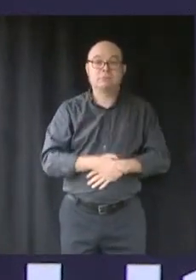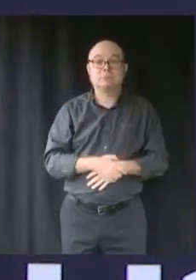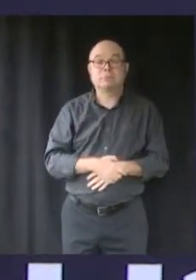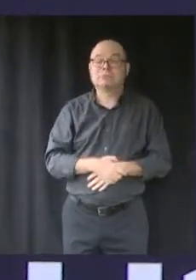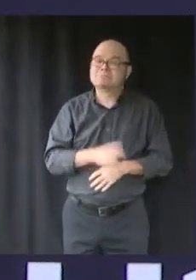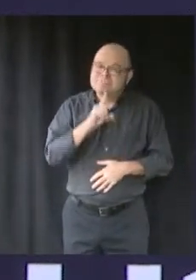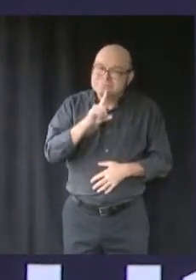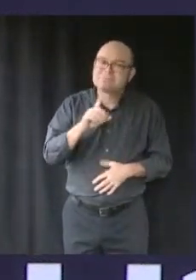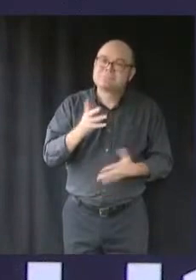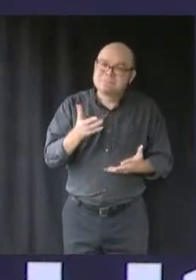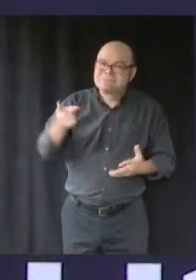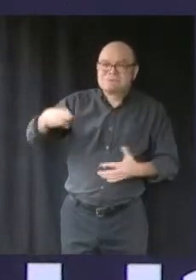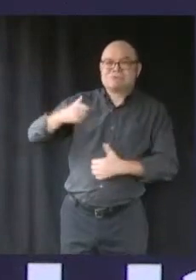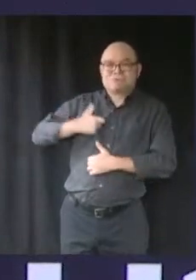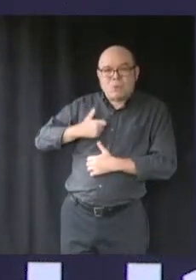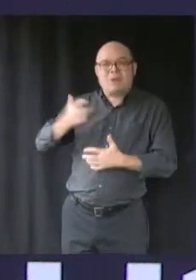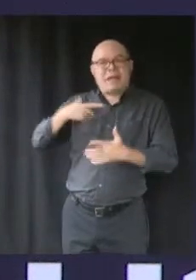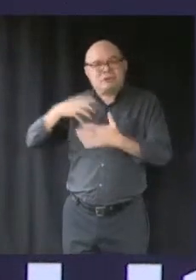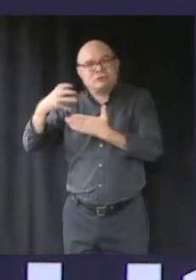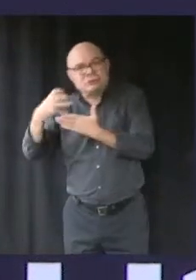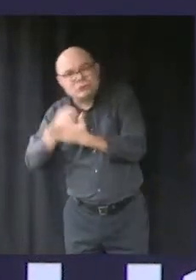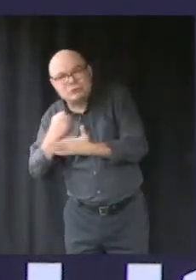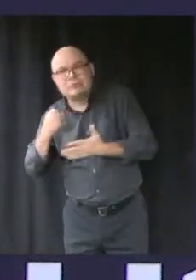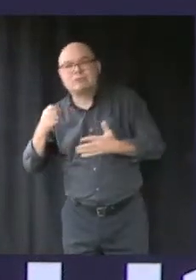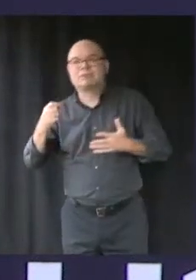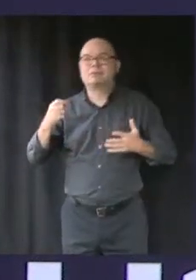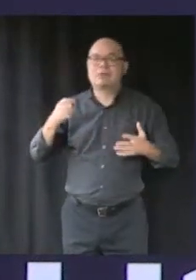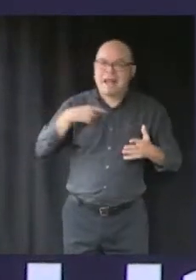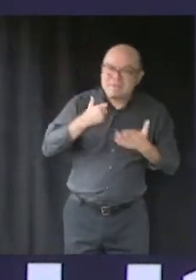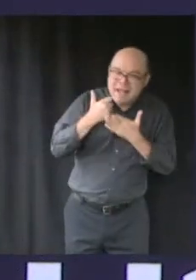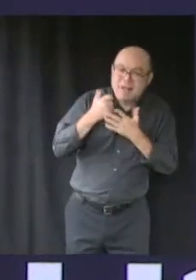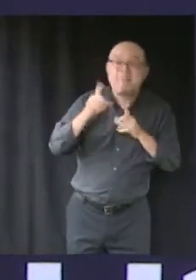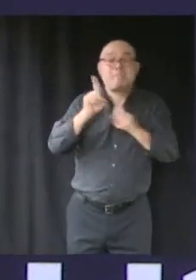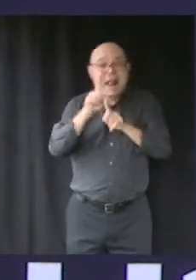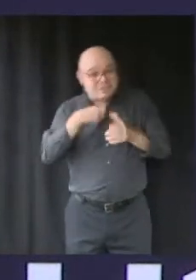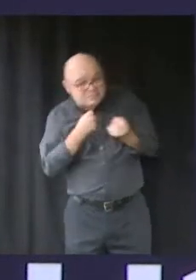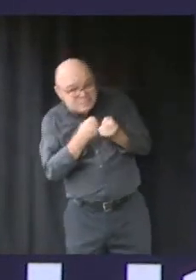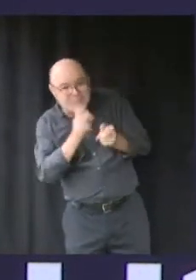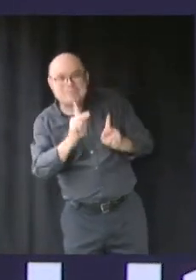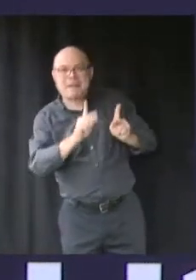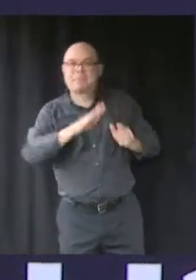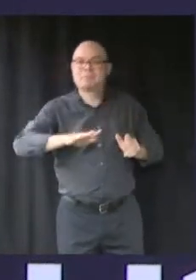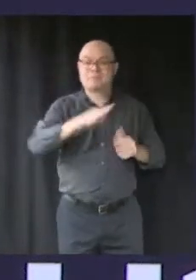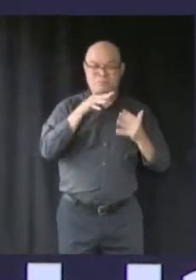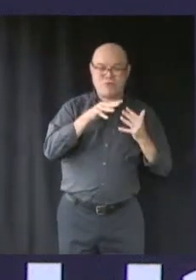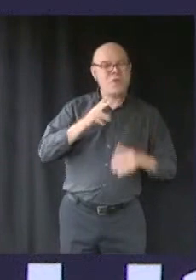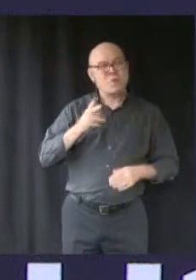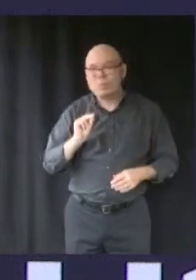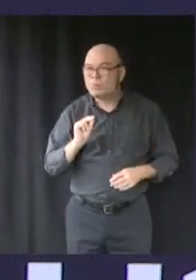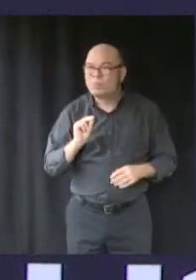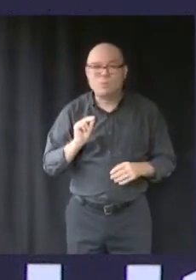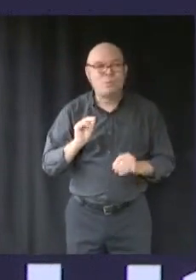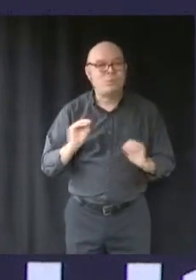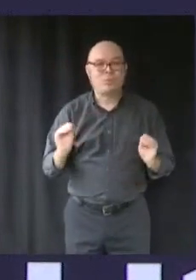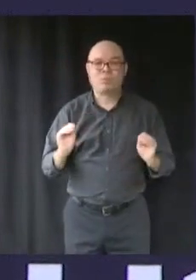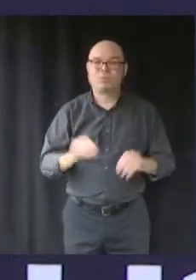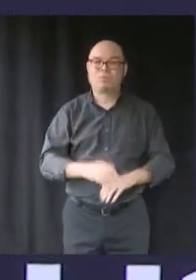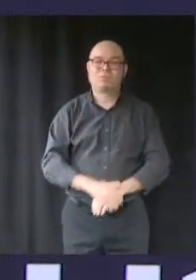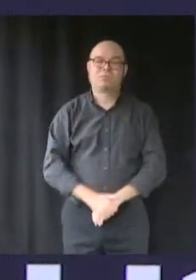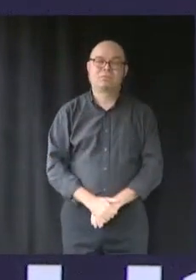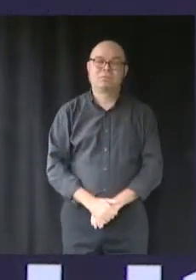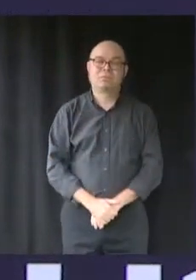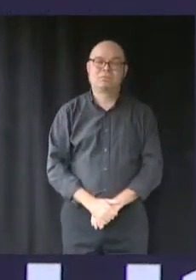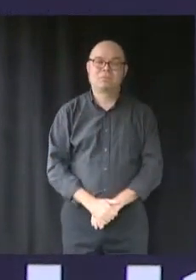our side to achieve. It's the reason why he has said, and he believes, that women's rights are